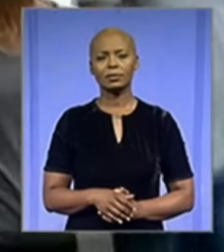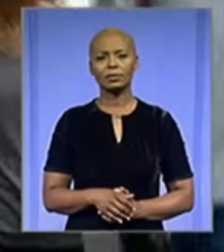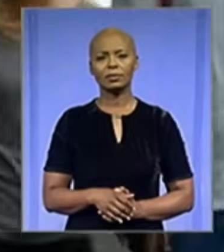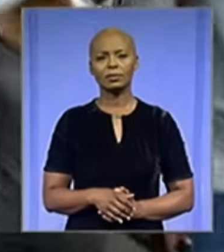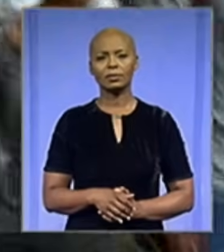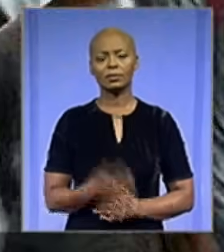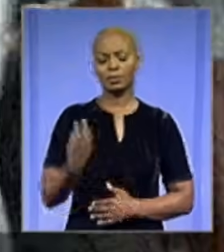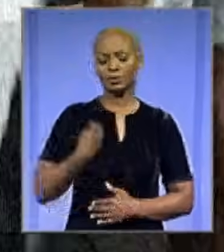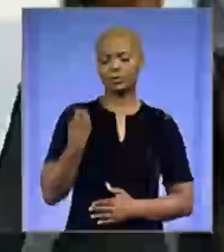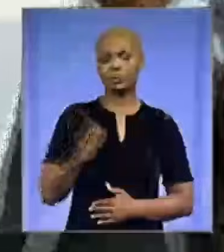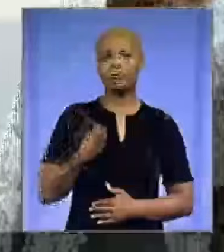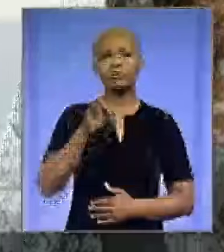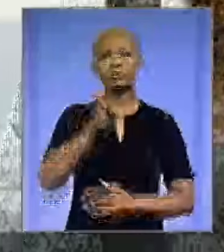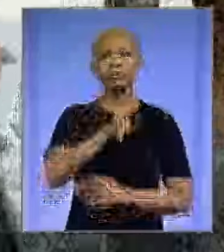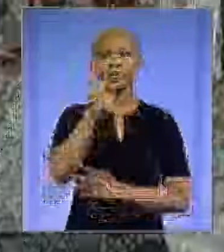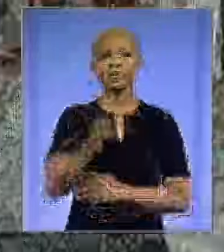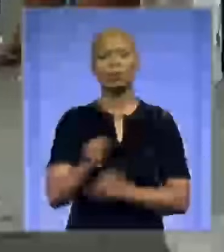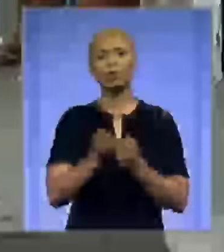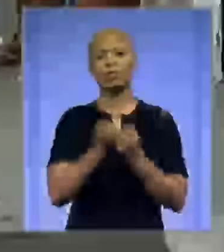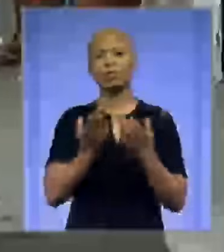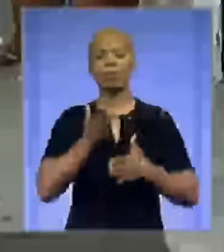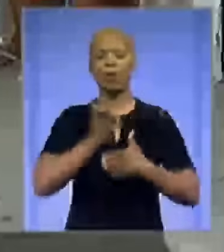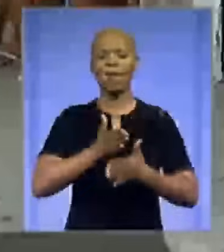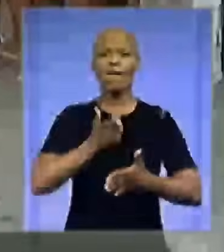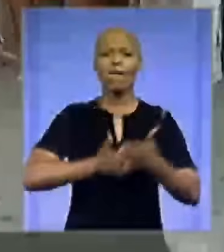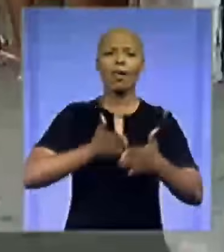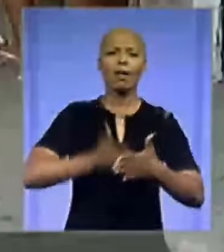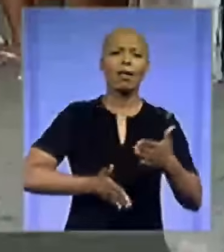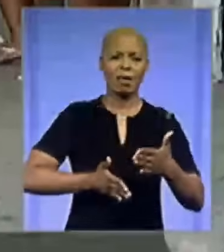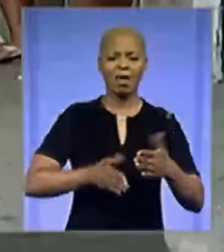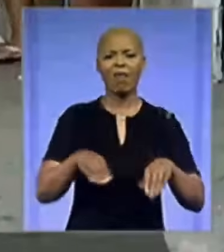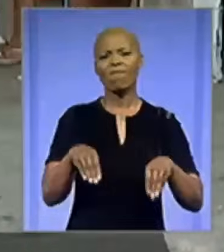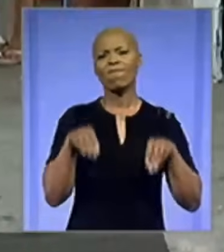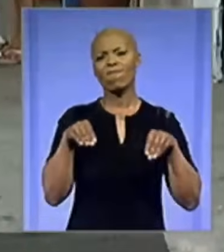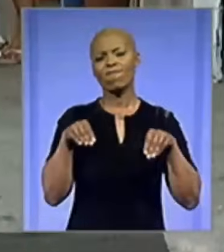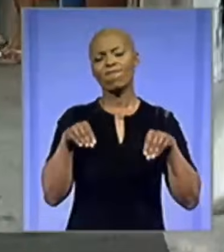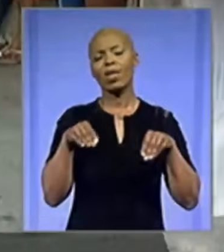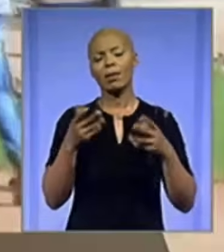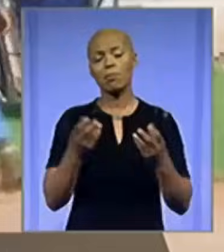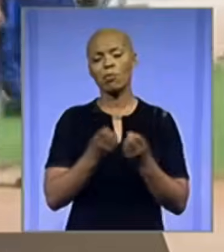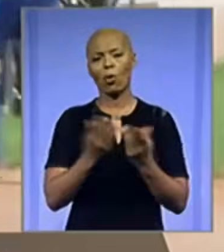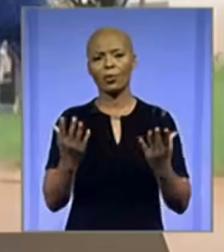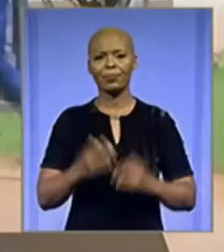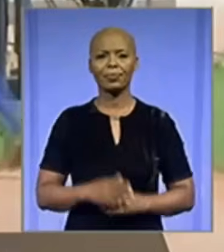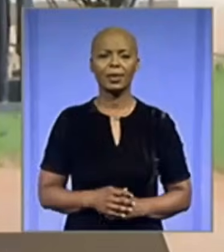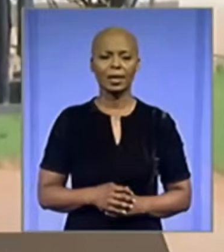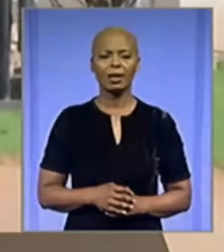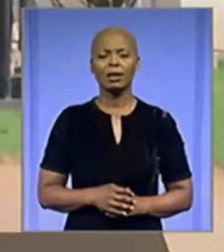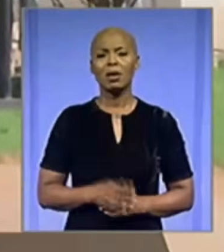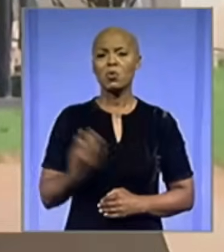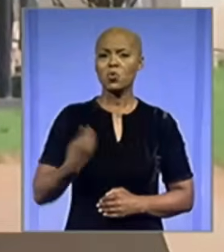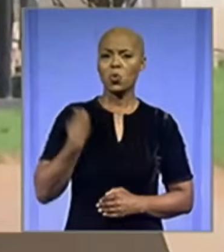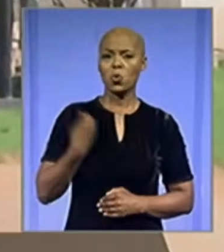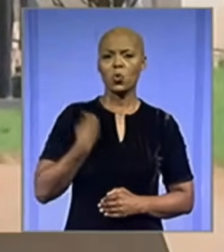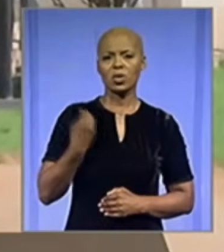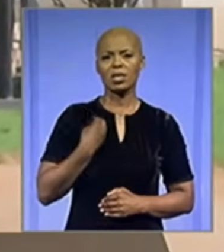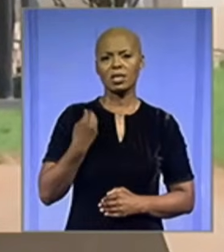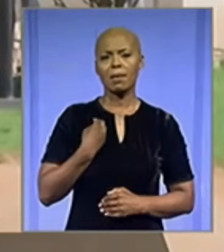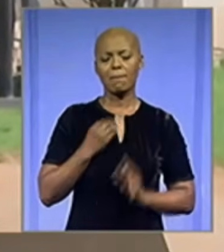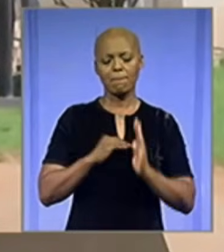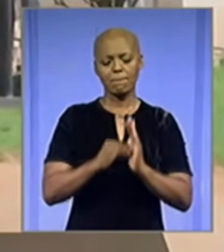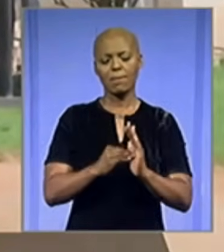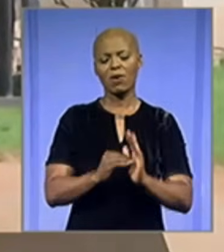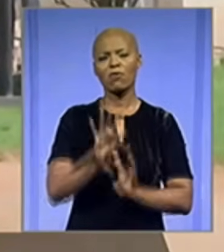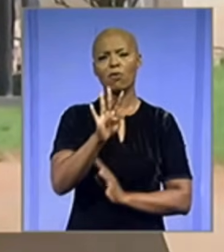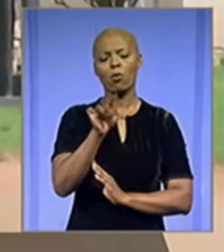Bašwa ba mono Afrika Borwa ba santse ba itemogela maemo a bokoa mo mmarakeng wa badiri. Ke bašwa ba le dimilione di le 4.5